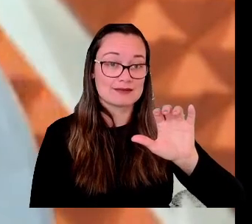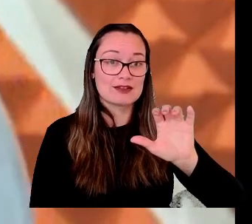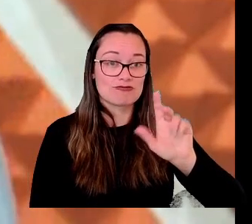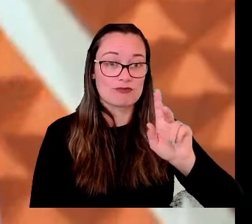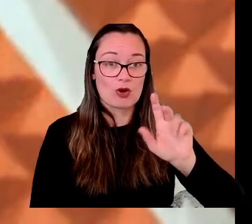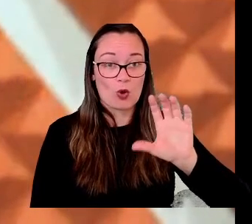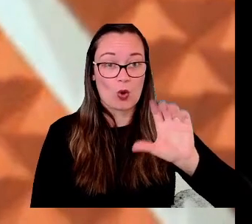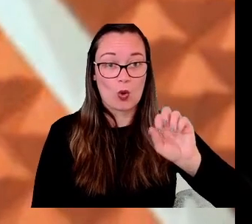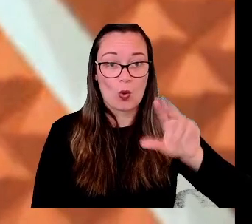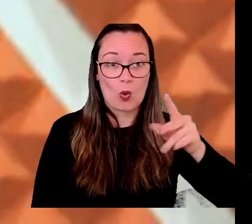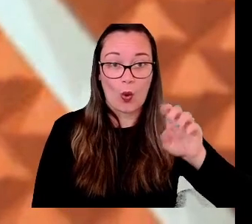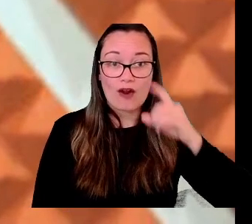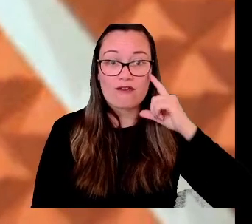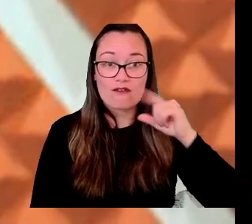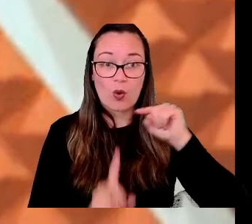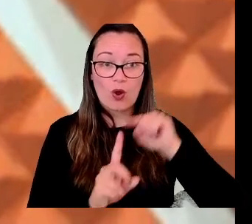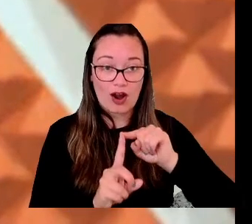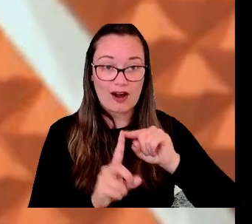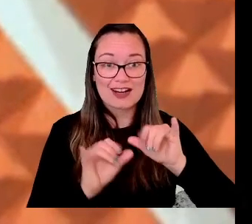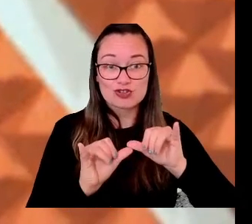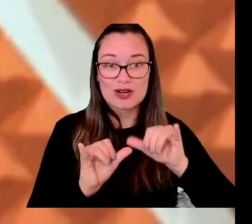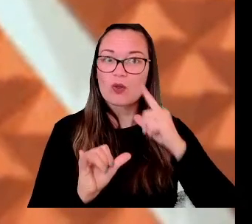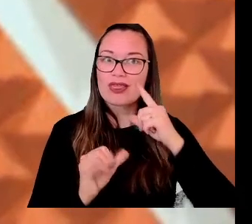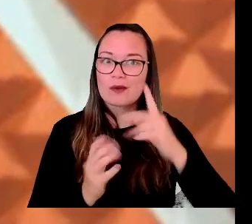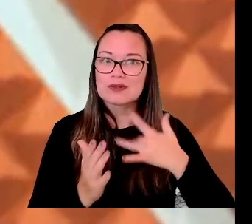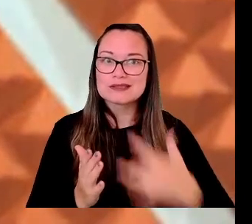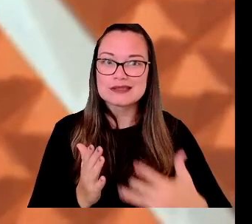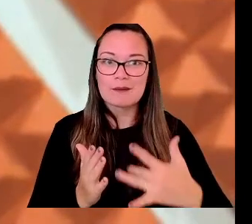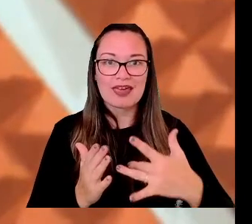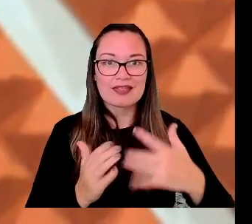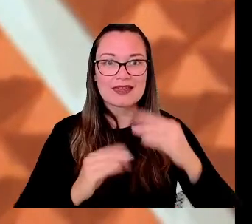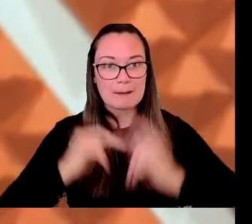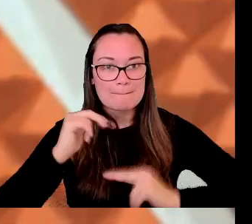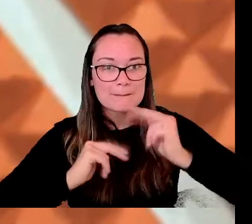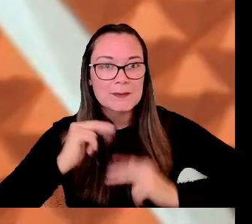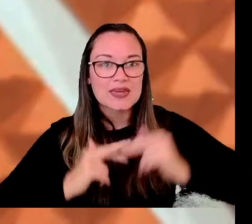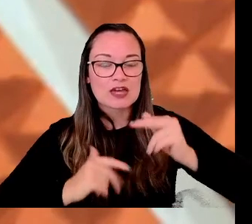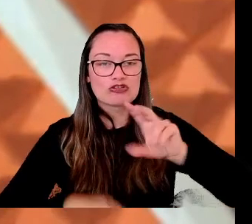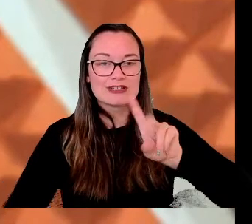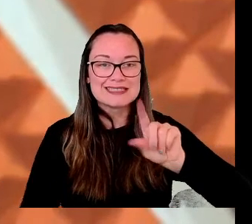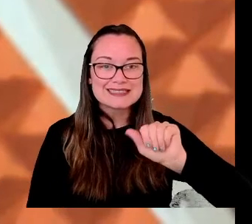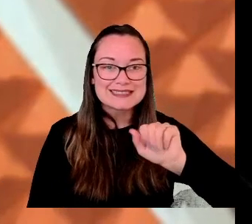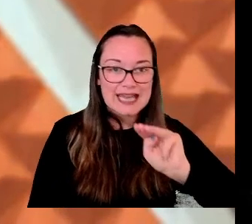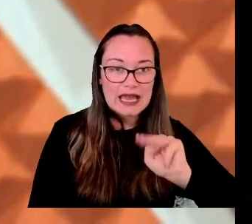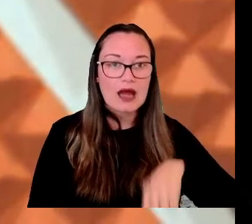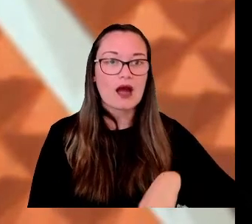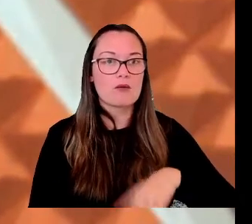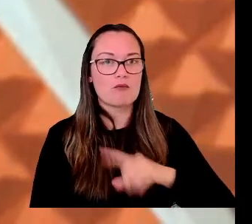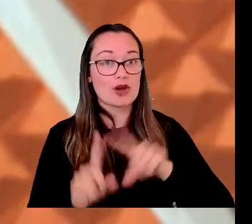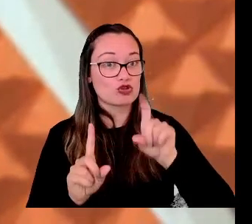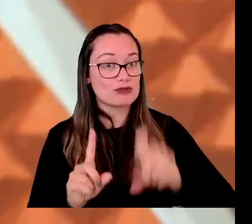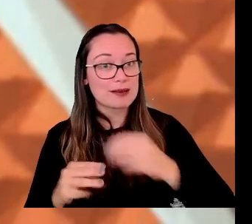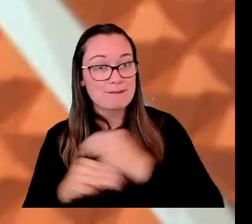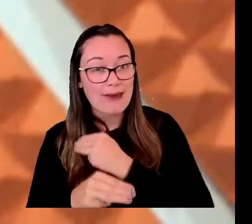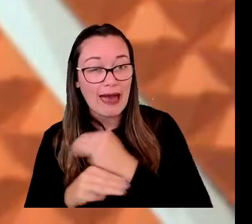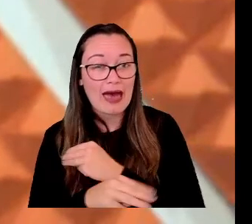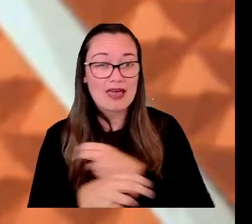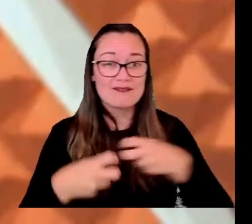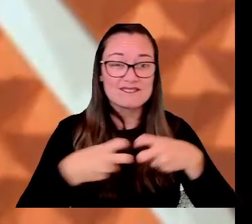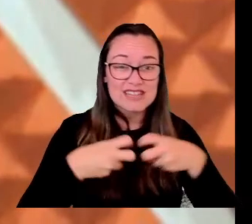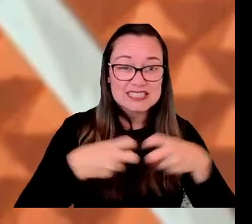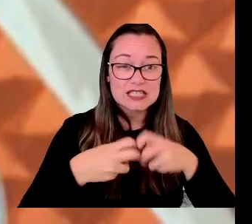regulate floods and build dams and do things like that. That requires math, that requires chemistry and physics and all of